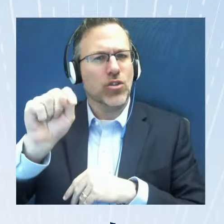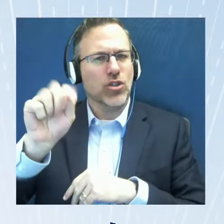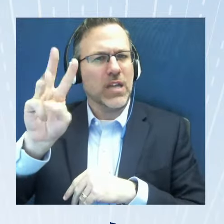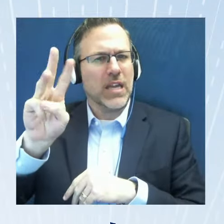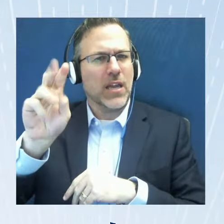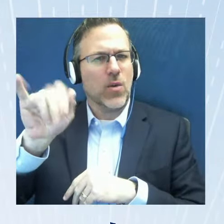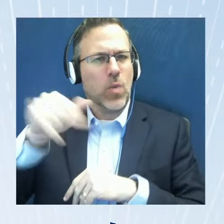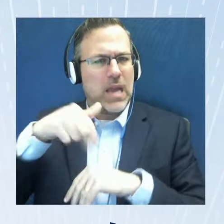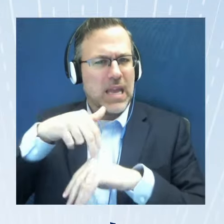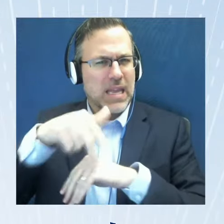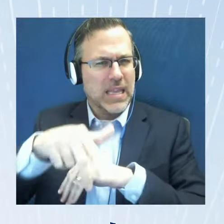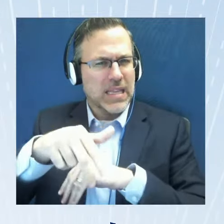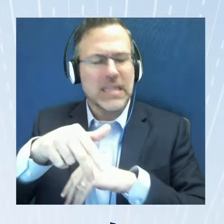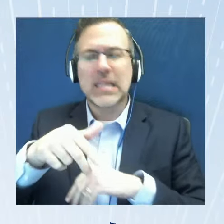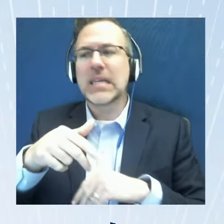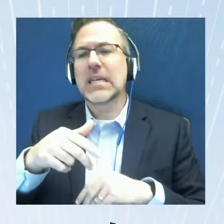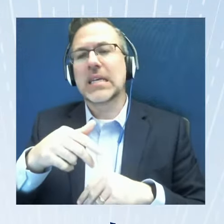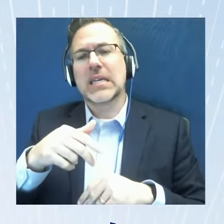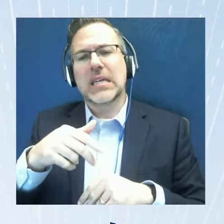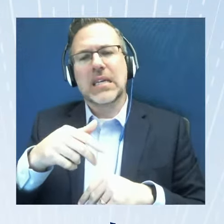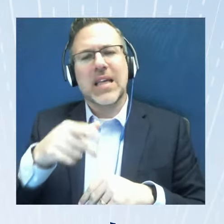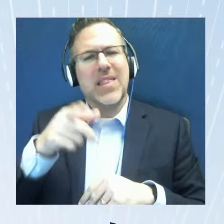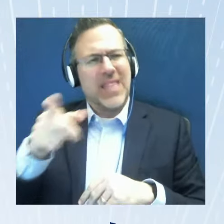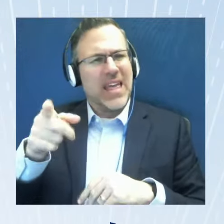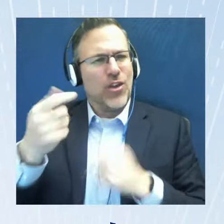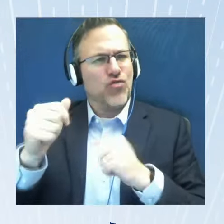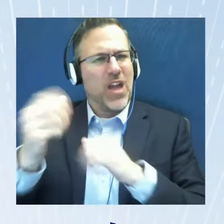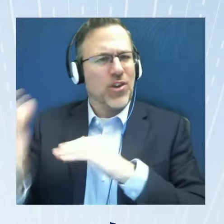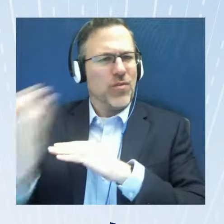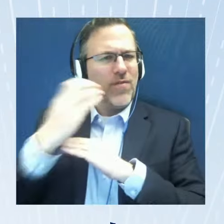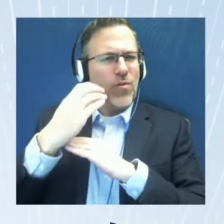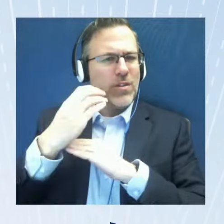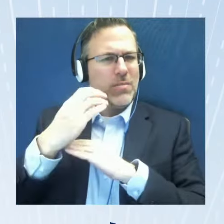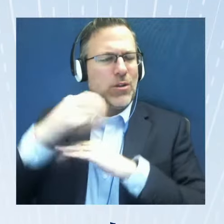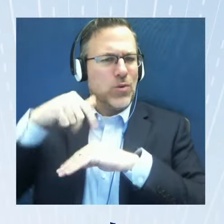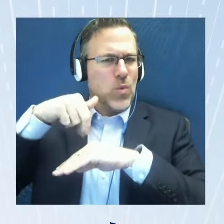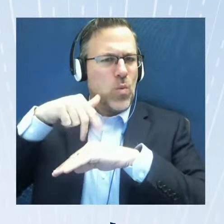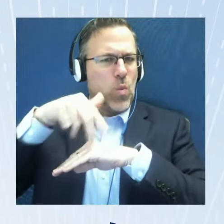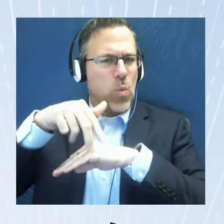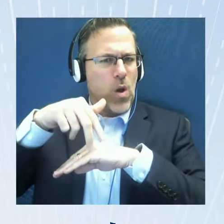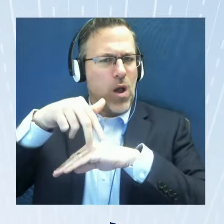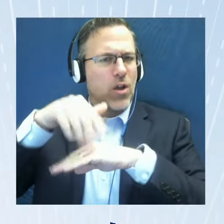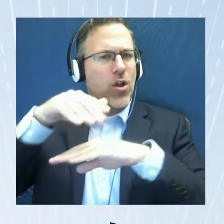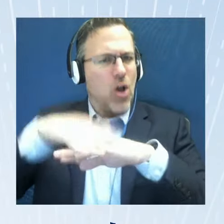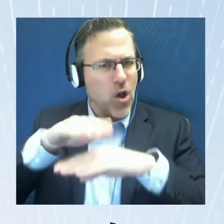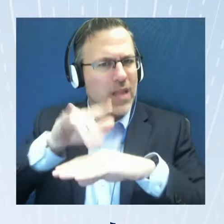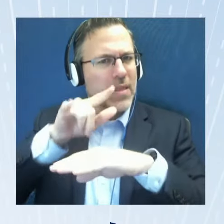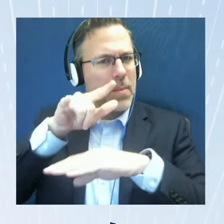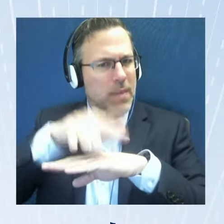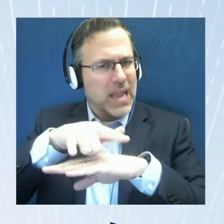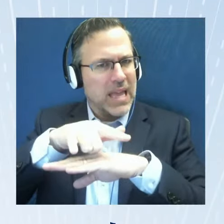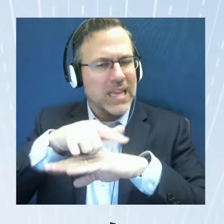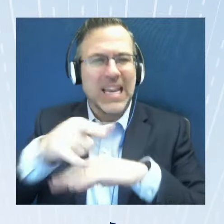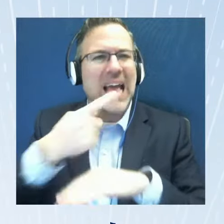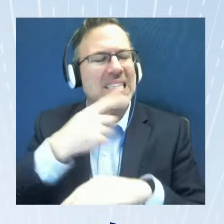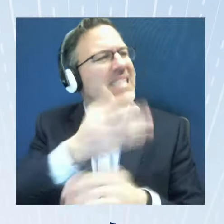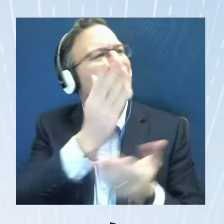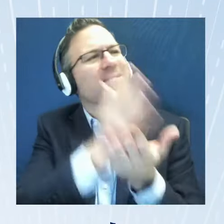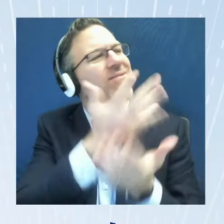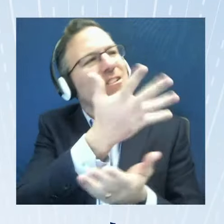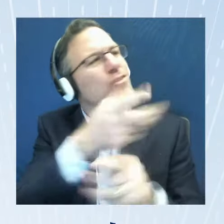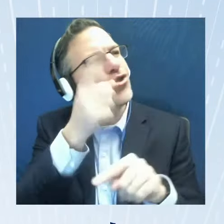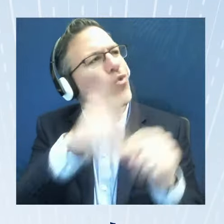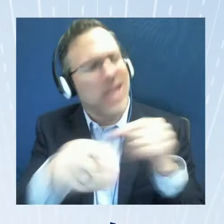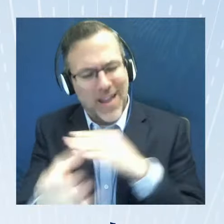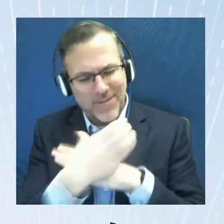can't. They were really trying to force me to walk down the jetway, and I just stopped them and said, "You can't make me do that." But what